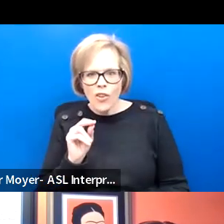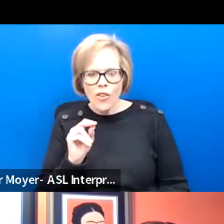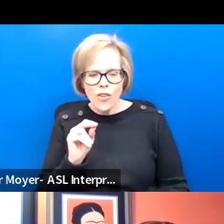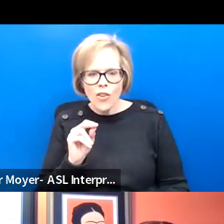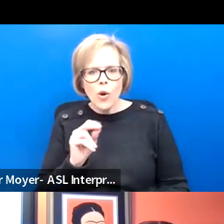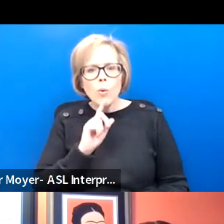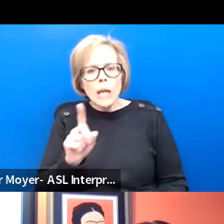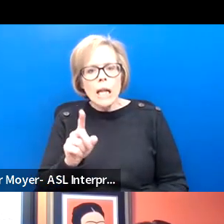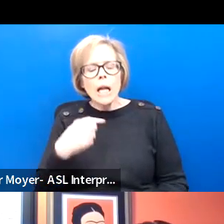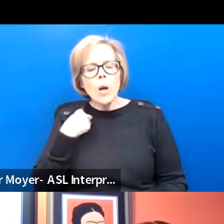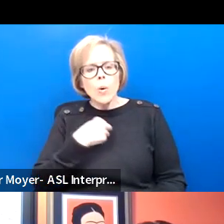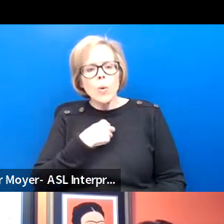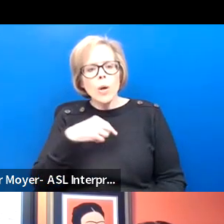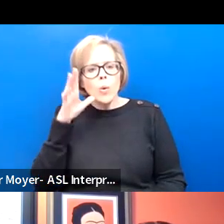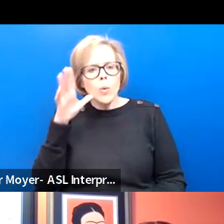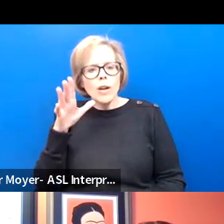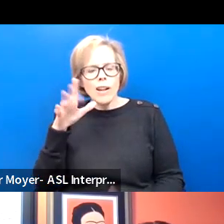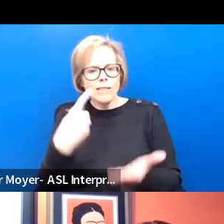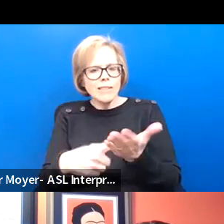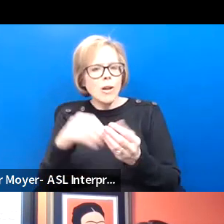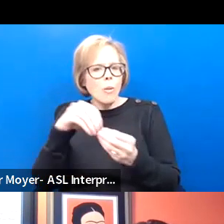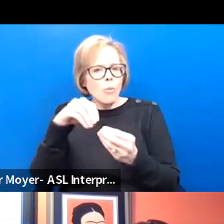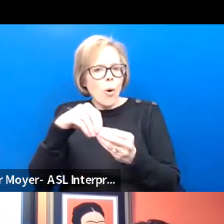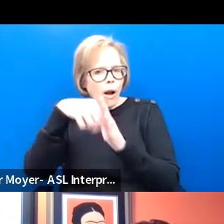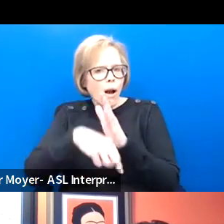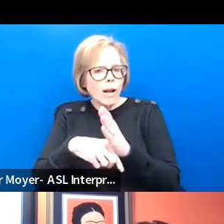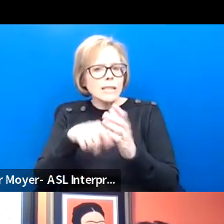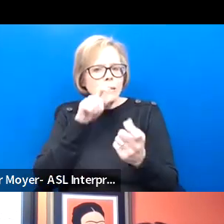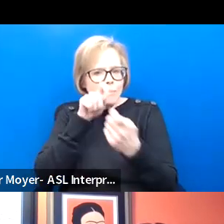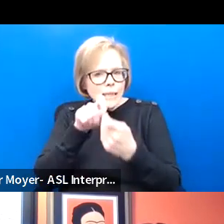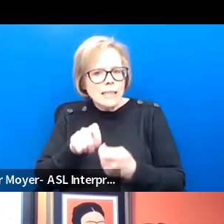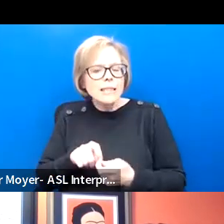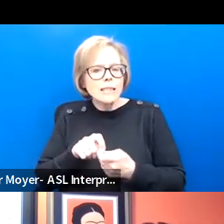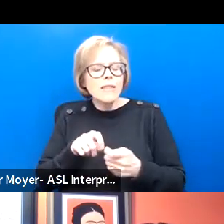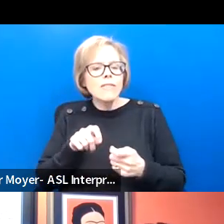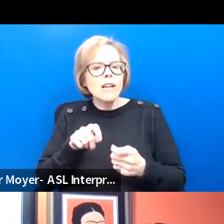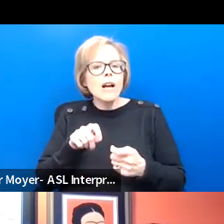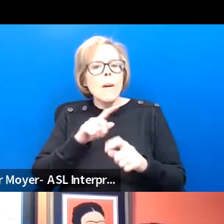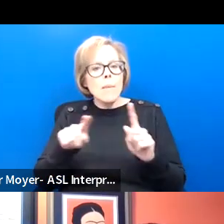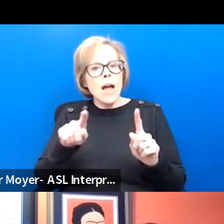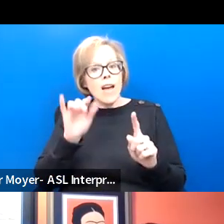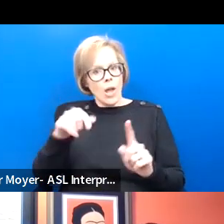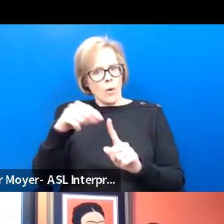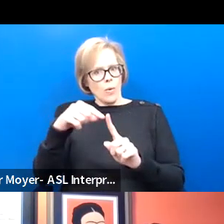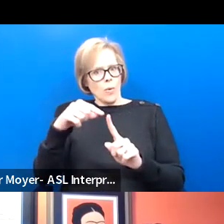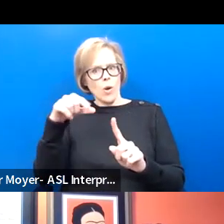know we're going to get into some more specifics as we go along, but that qualified